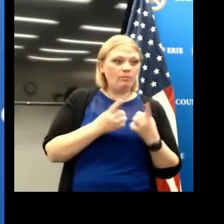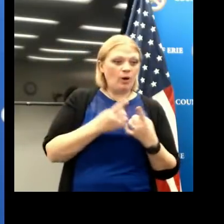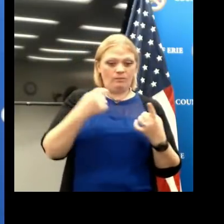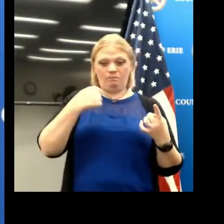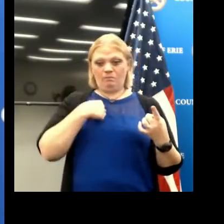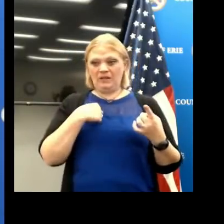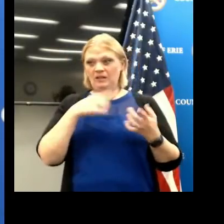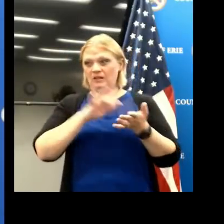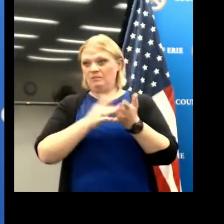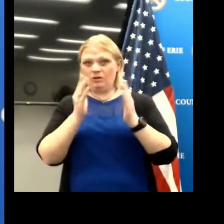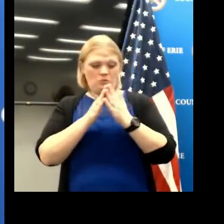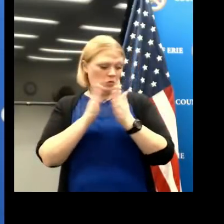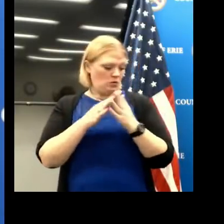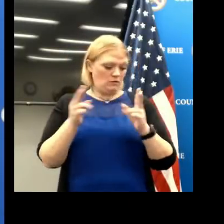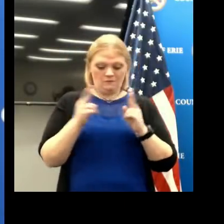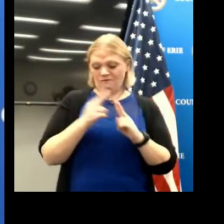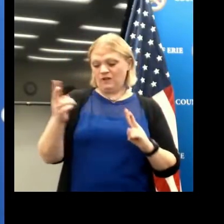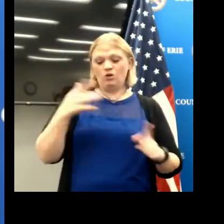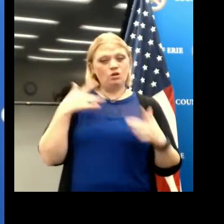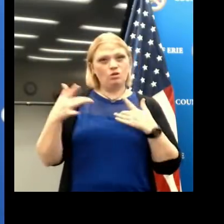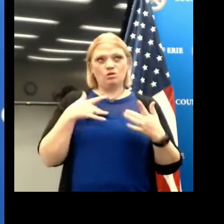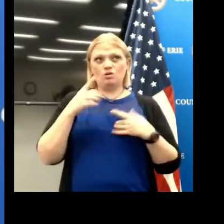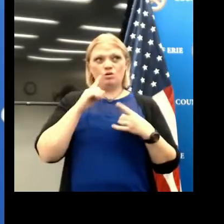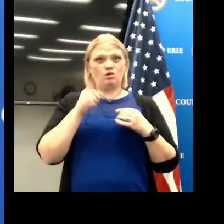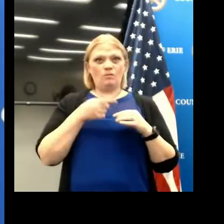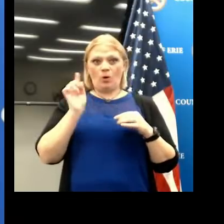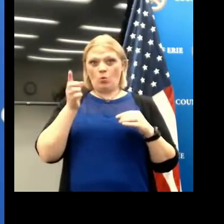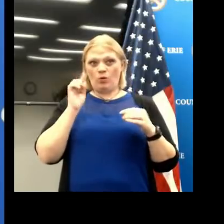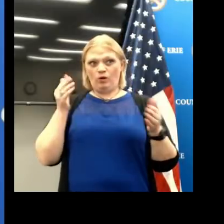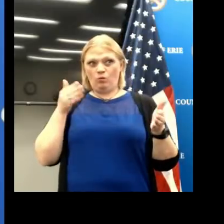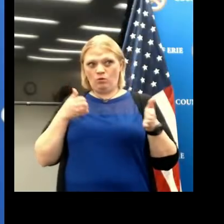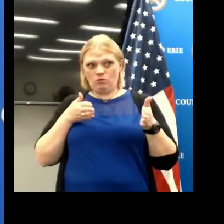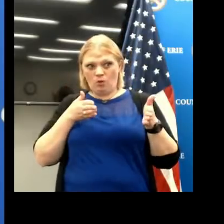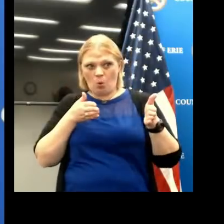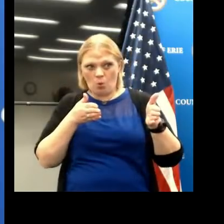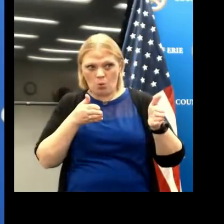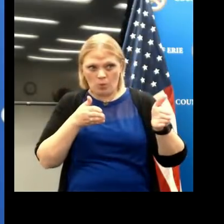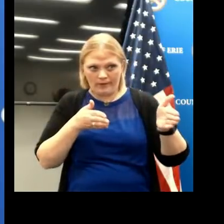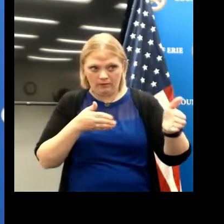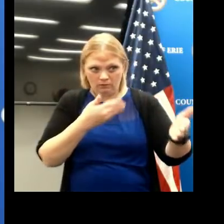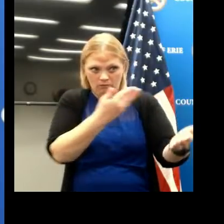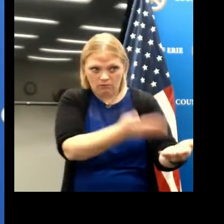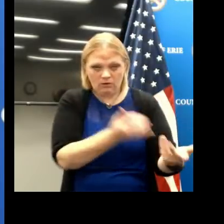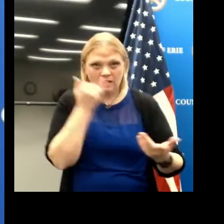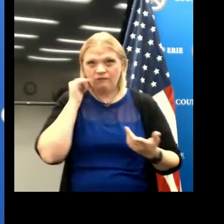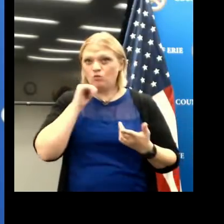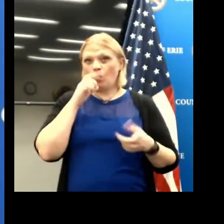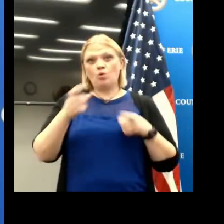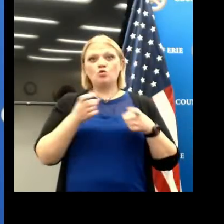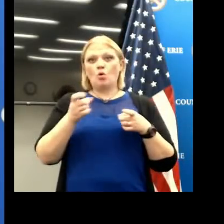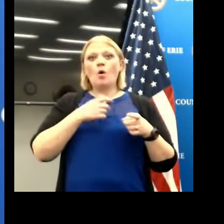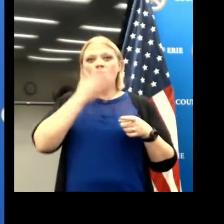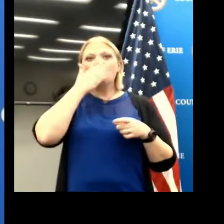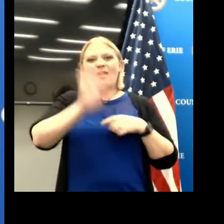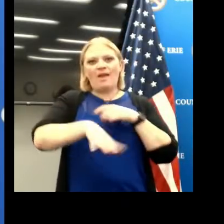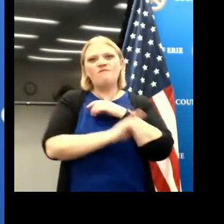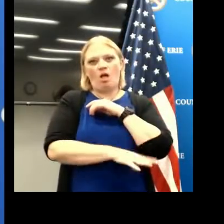medical community, are very concerned about the direction we're heading, and if we do not control it, we're headed for a very bad rest of the